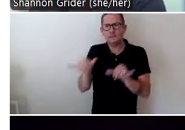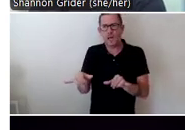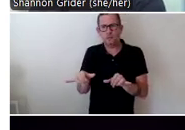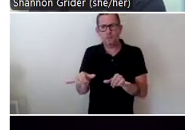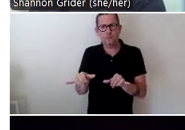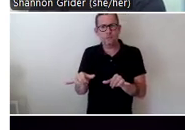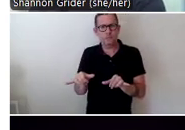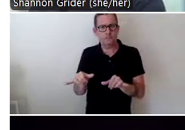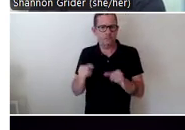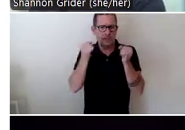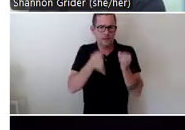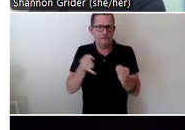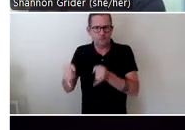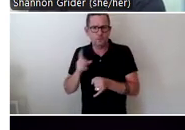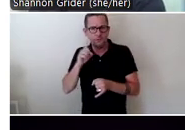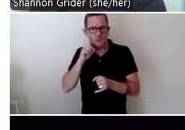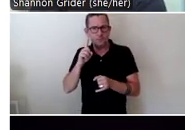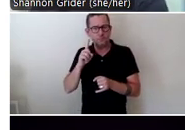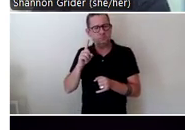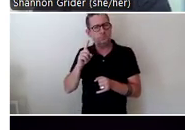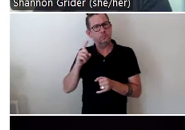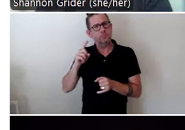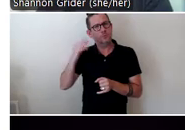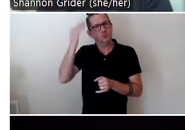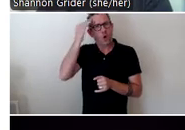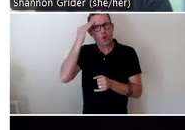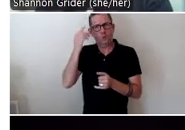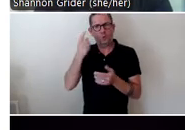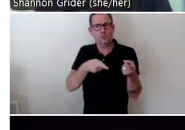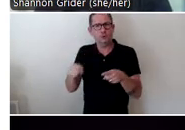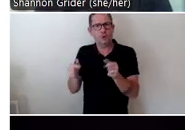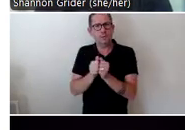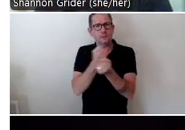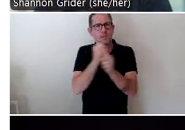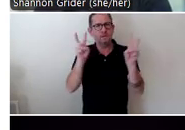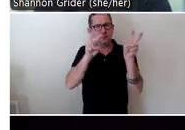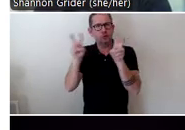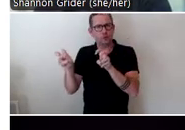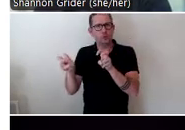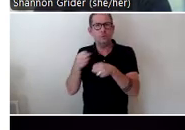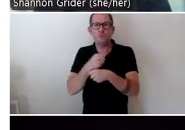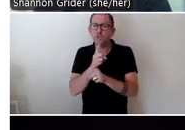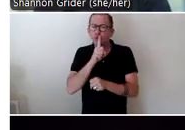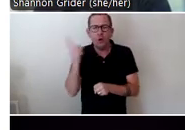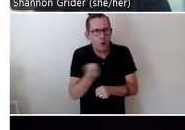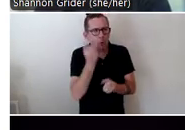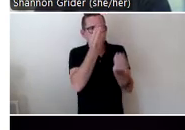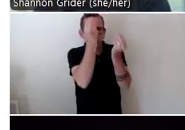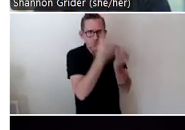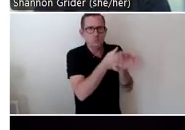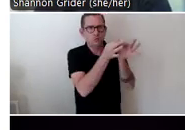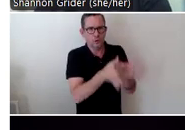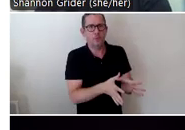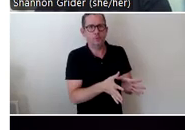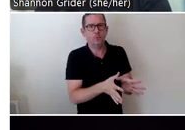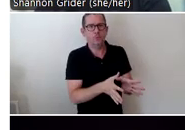the interpreter was still sitting there like, huh, what's going on? And so you need to make sure that they are also in on whatever a safety